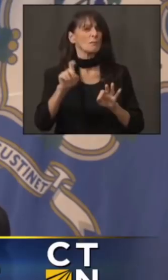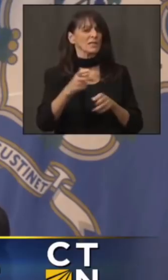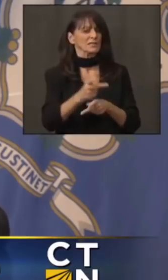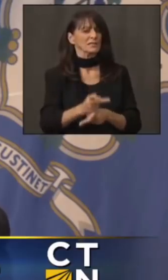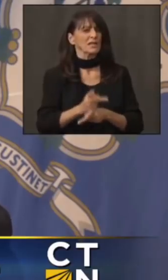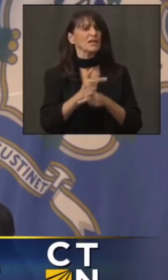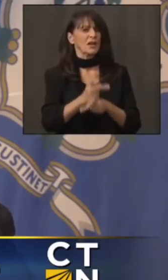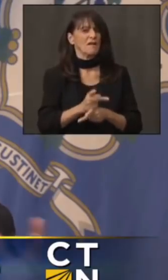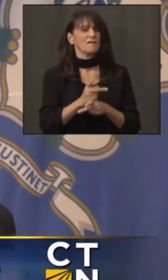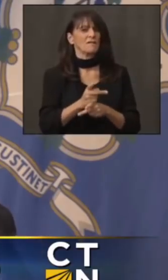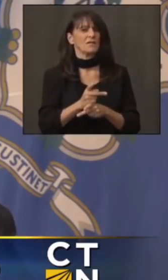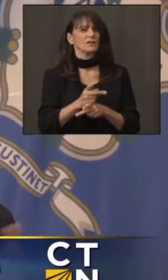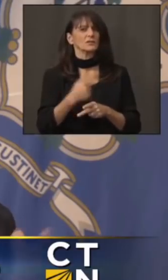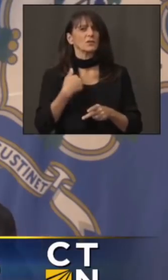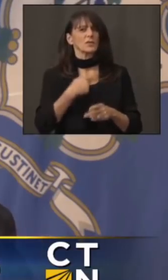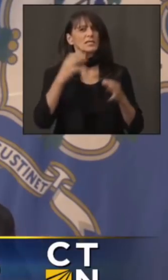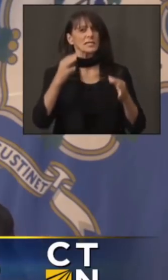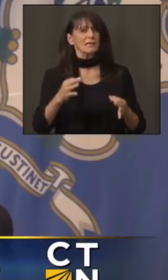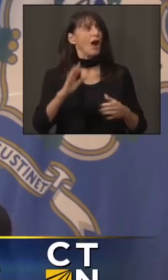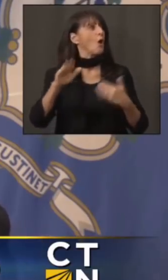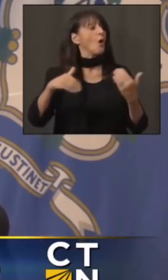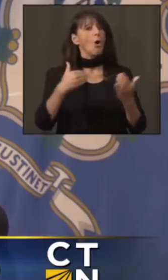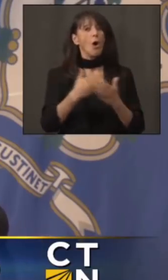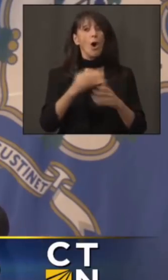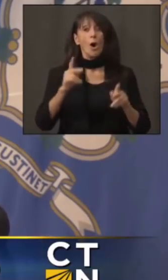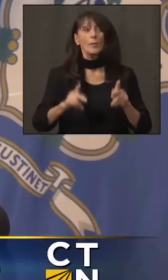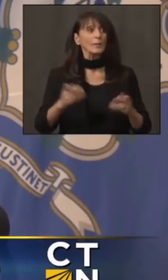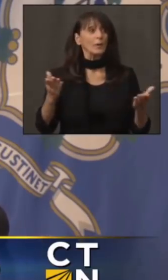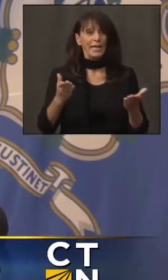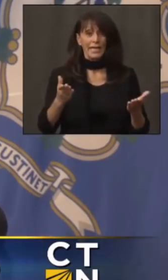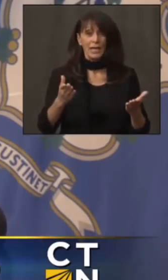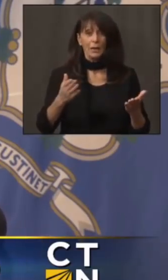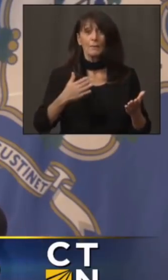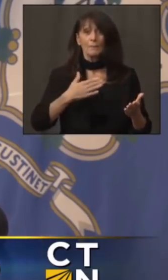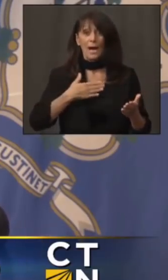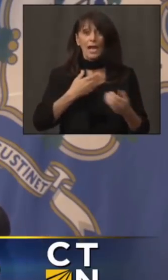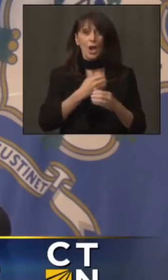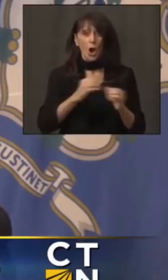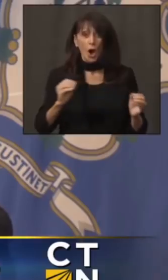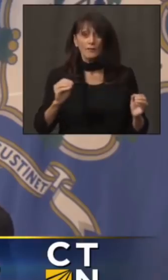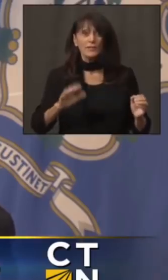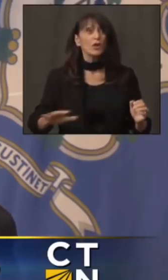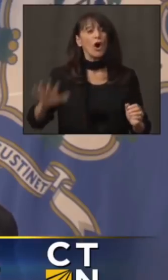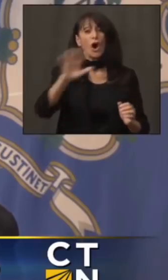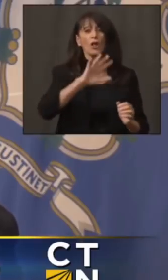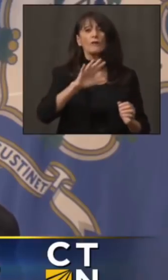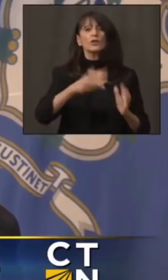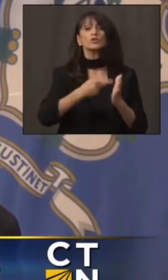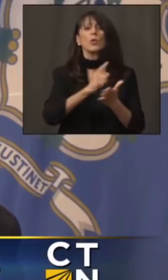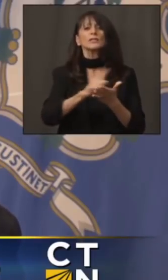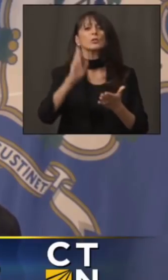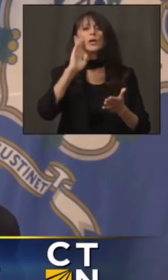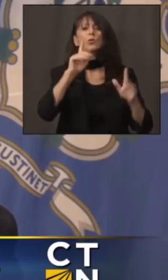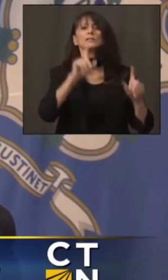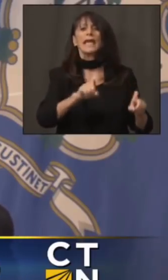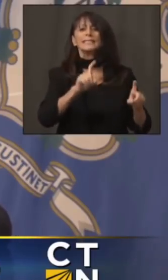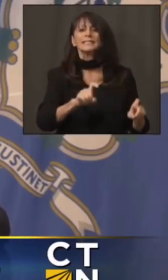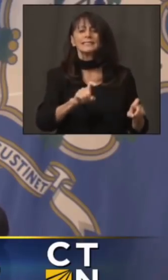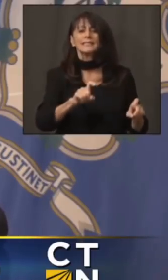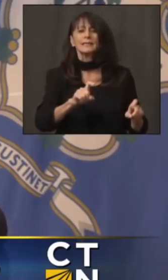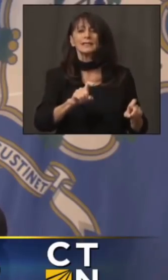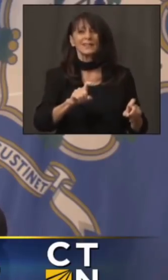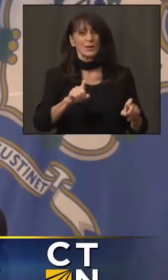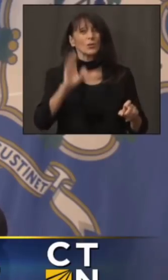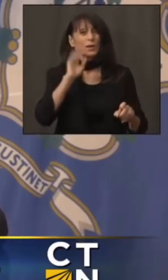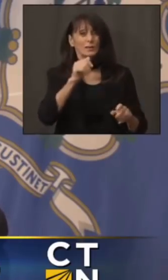also decided everybody in the governor's office is going to be testing on a regular basis, I think twice a week, just as we get through at